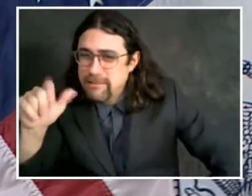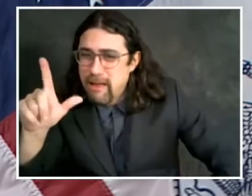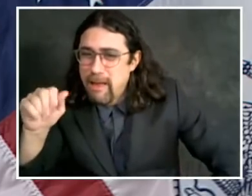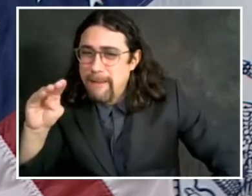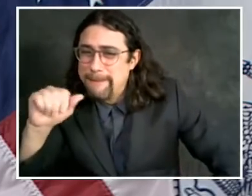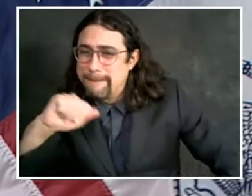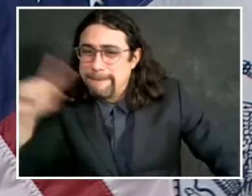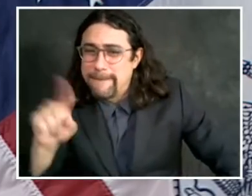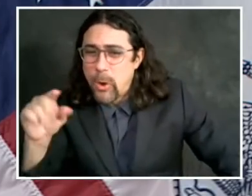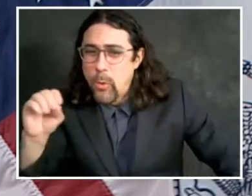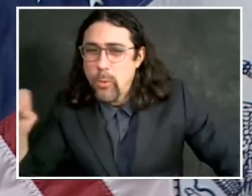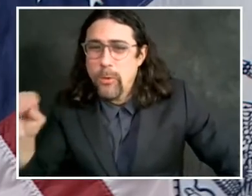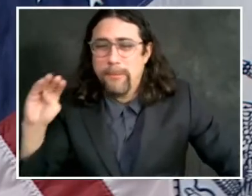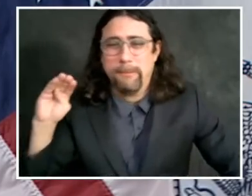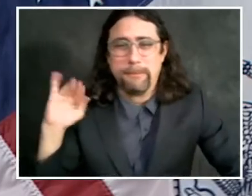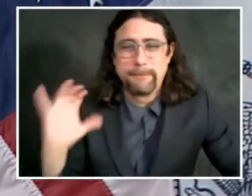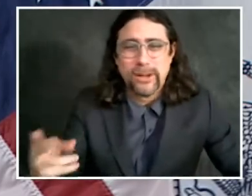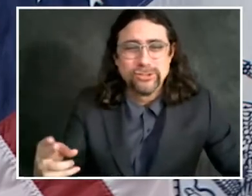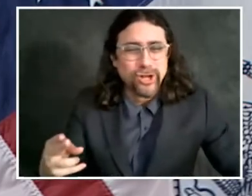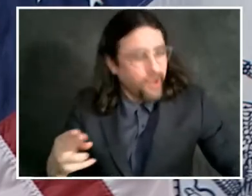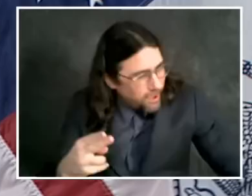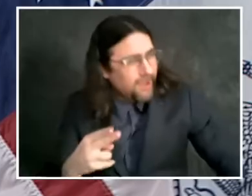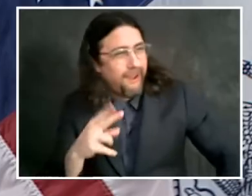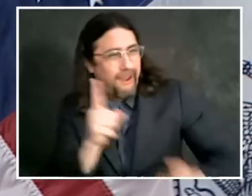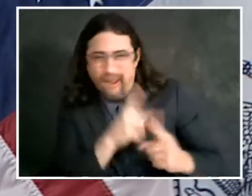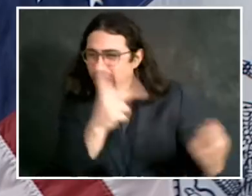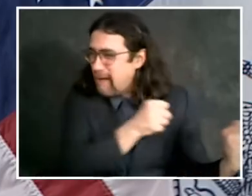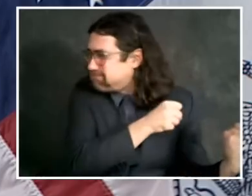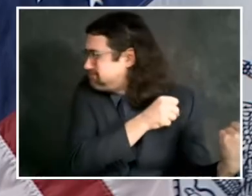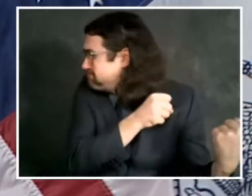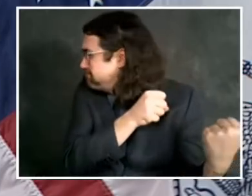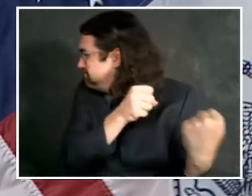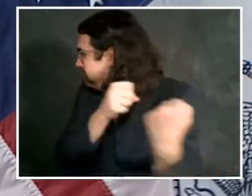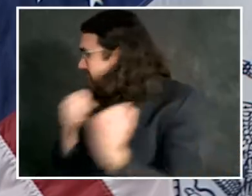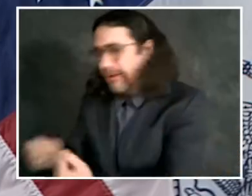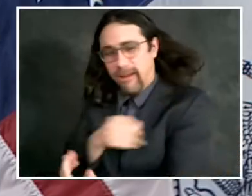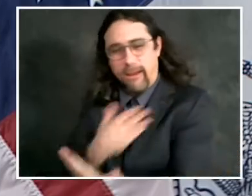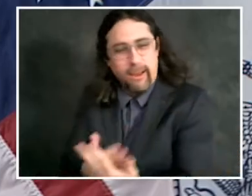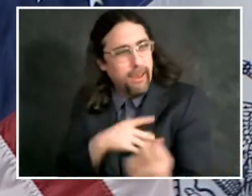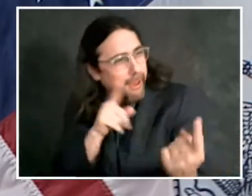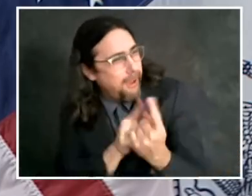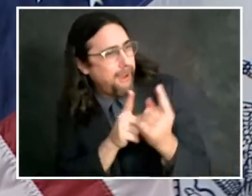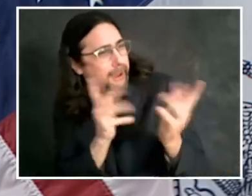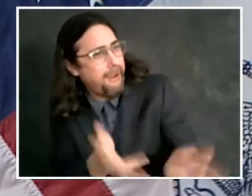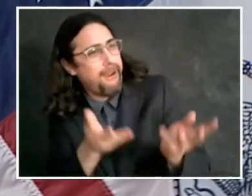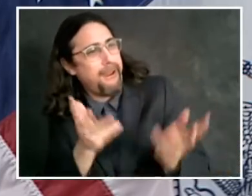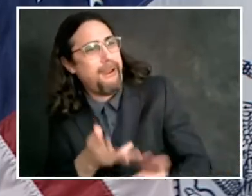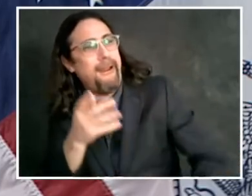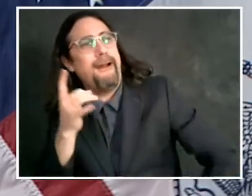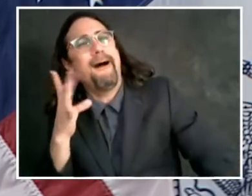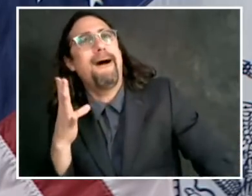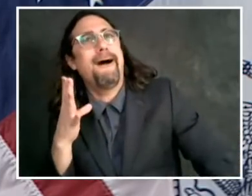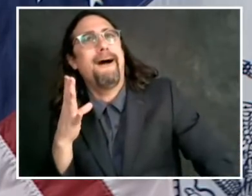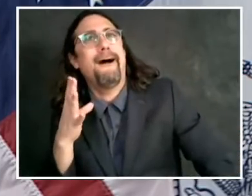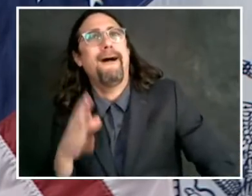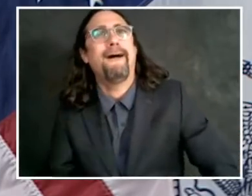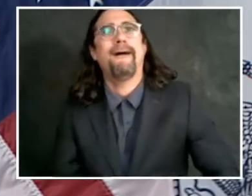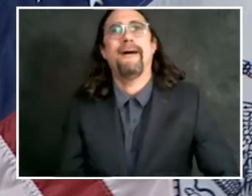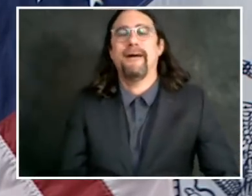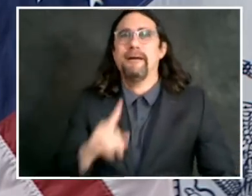Never, ever would have anticipated the Brooklyn Navy Yard turning back the clock and becoming a wartime factory